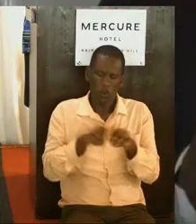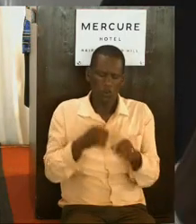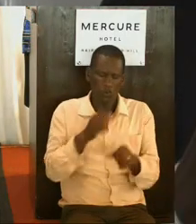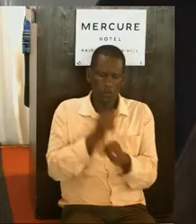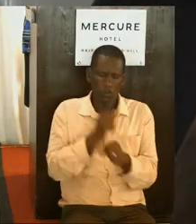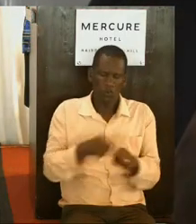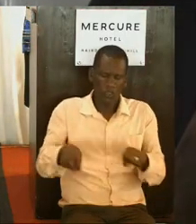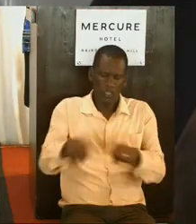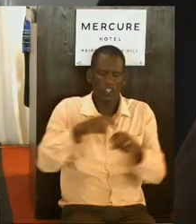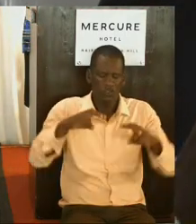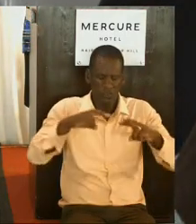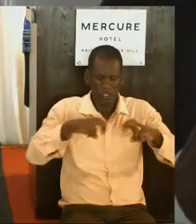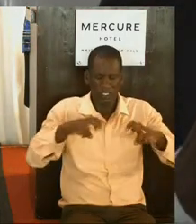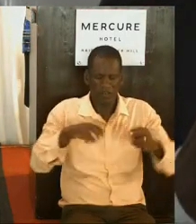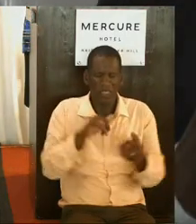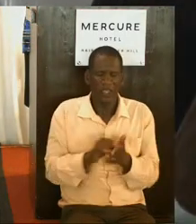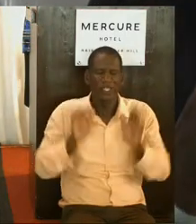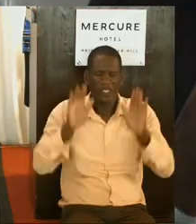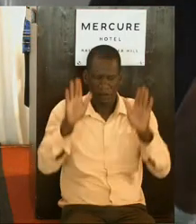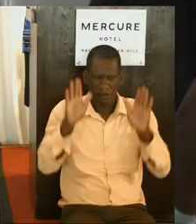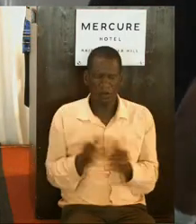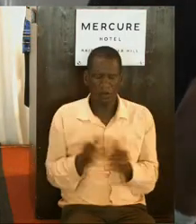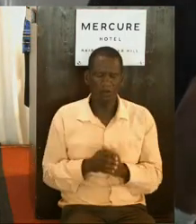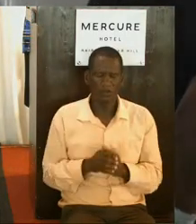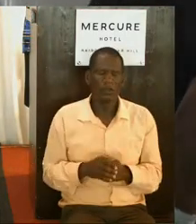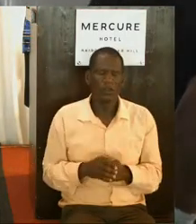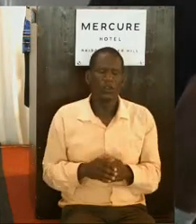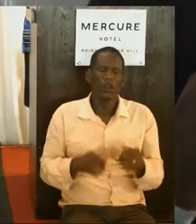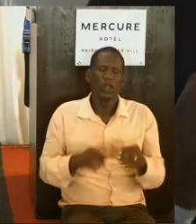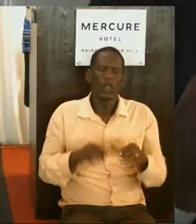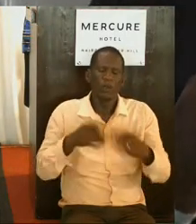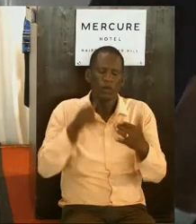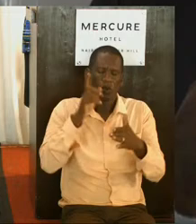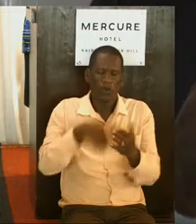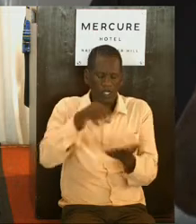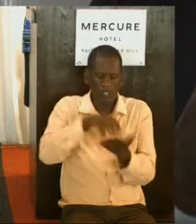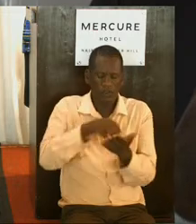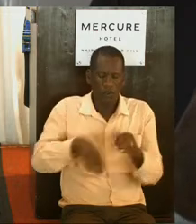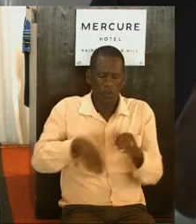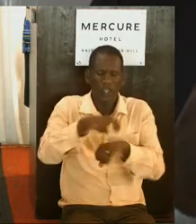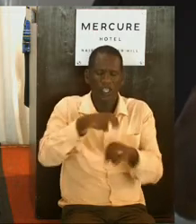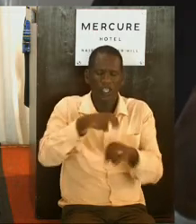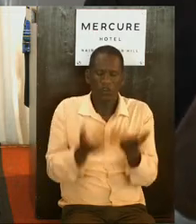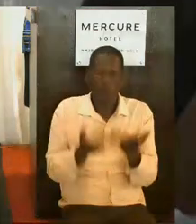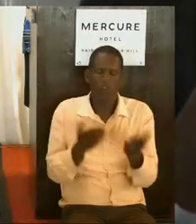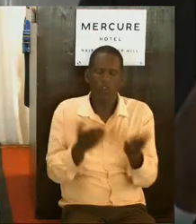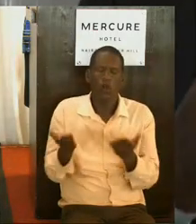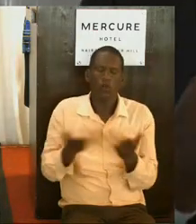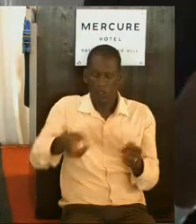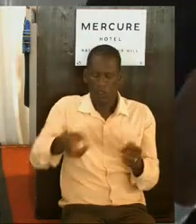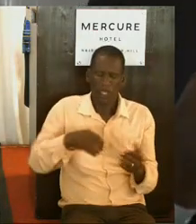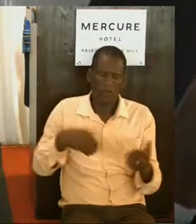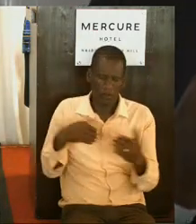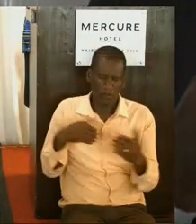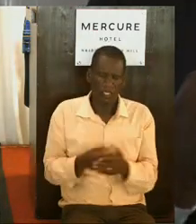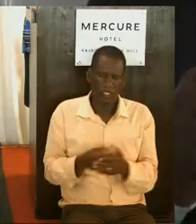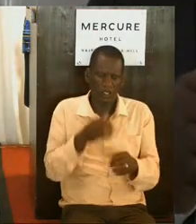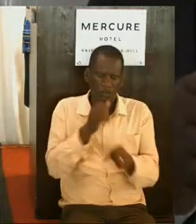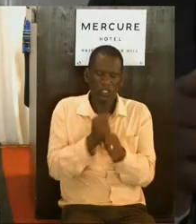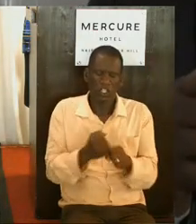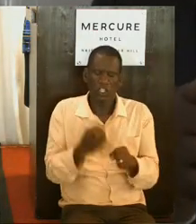a national survey I think that would be important on what the status of national values where we are and that was conducted